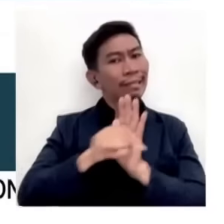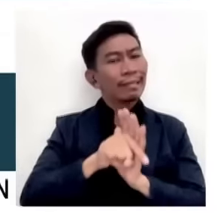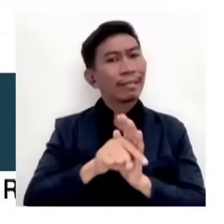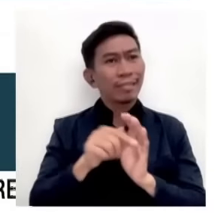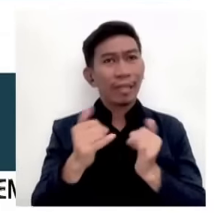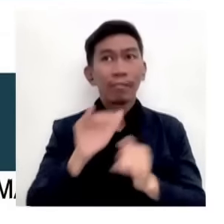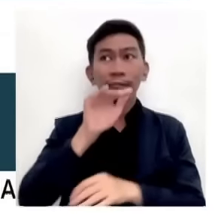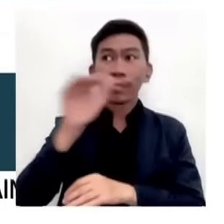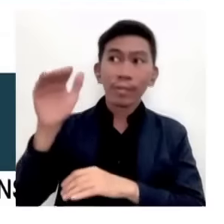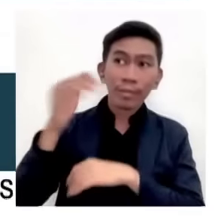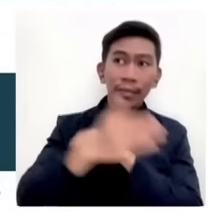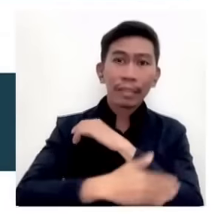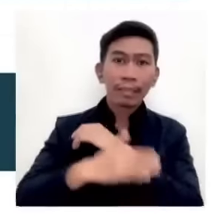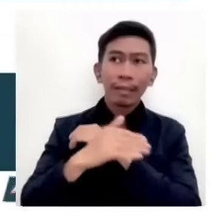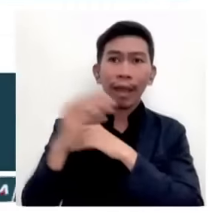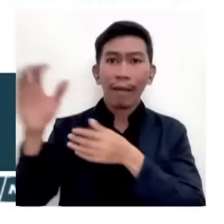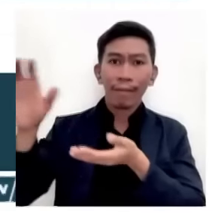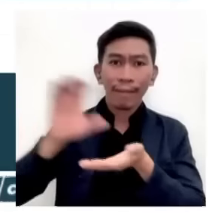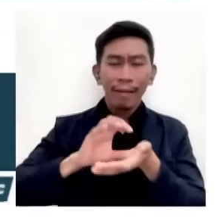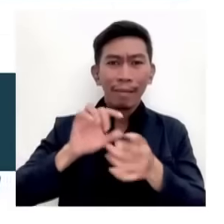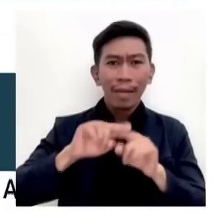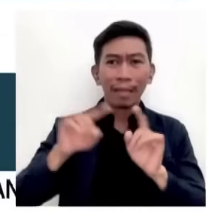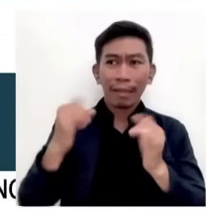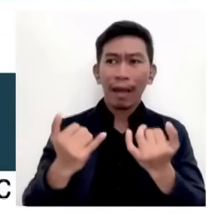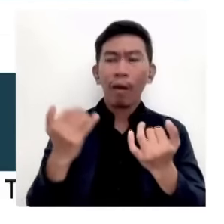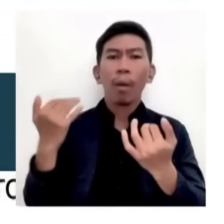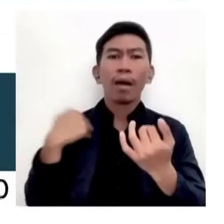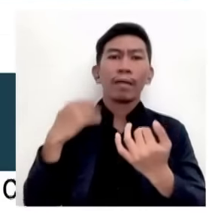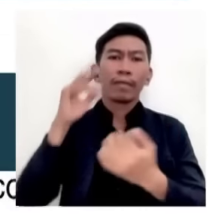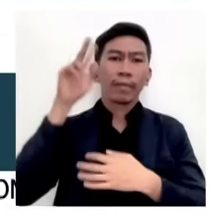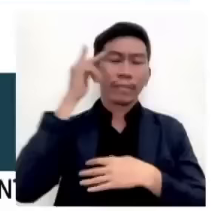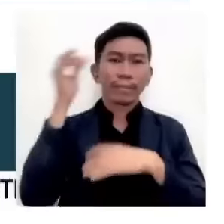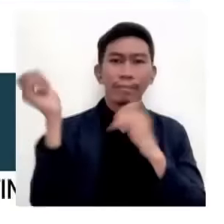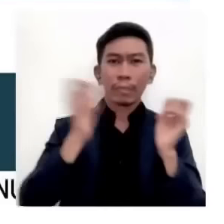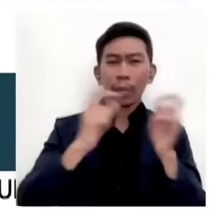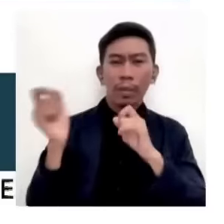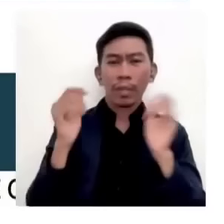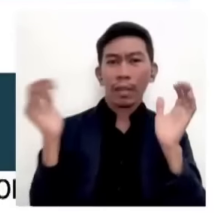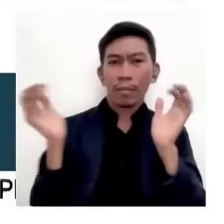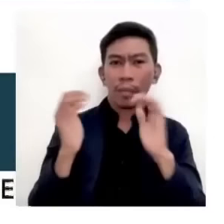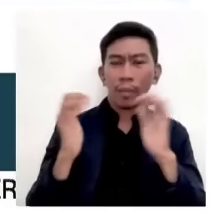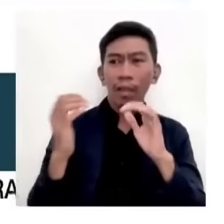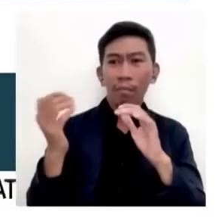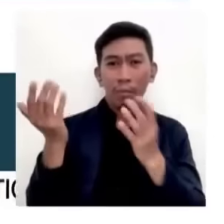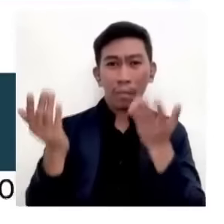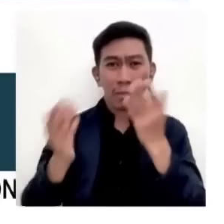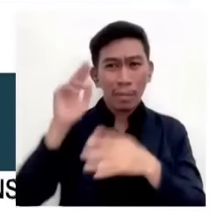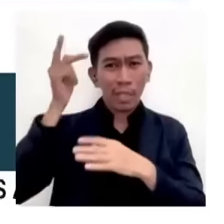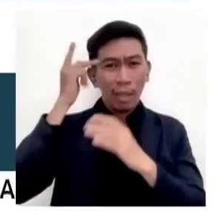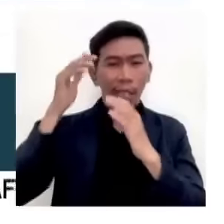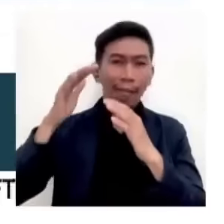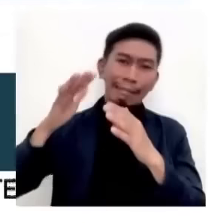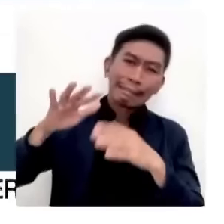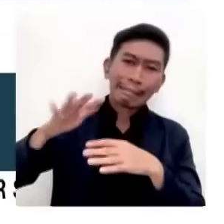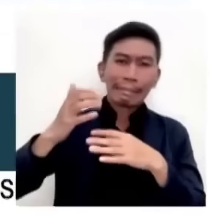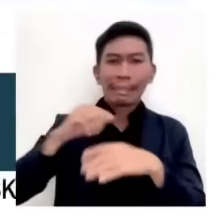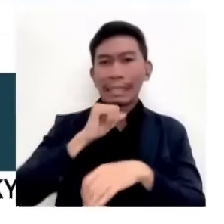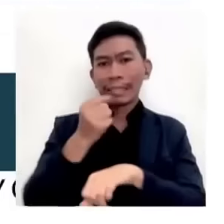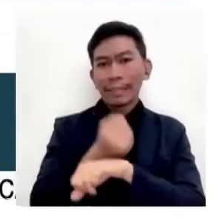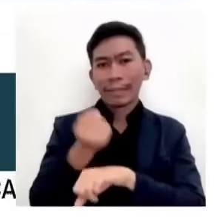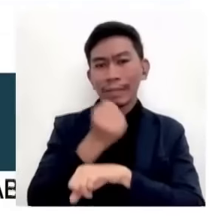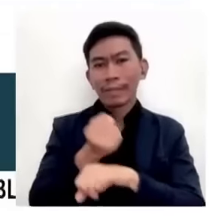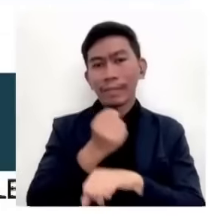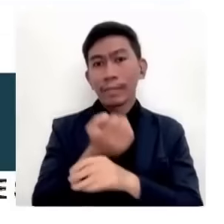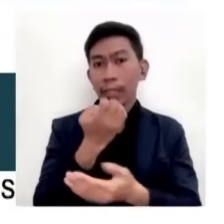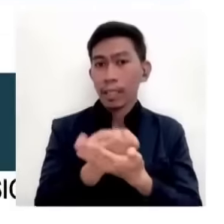but because of this political bickerings, there's a perception of political instability, economic instability. Mm-hmm. I'm hoping